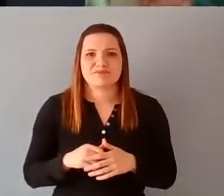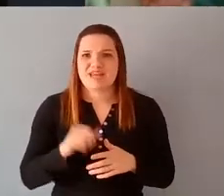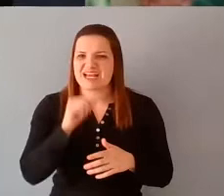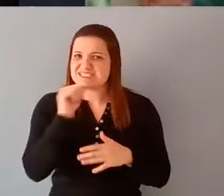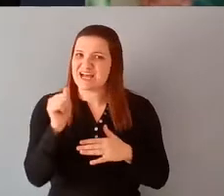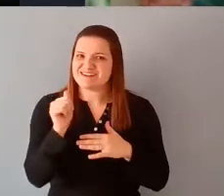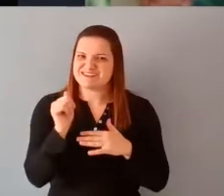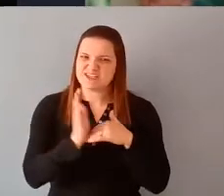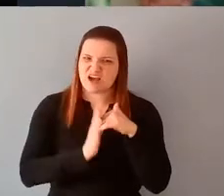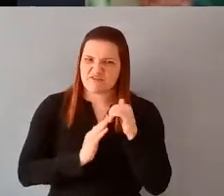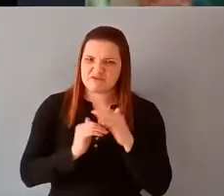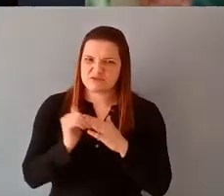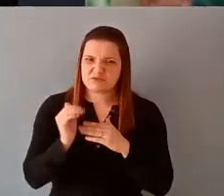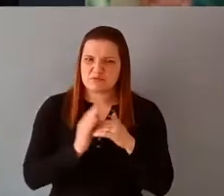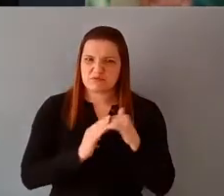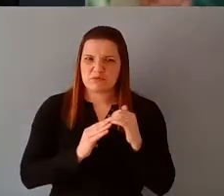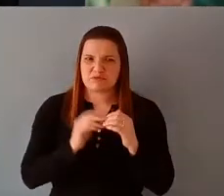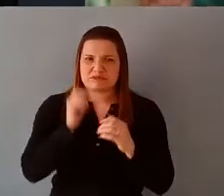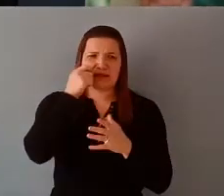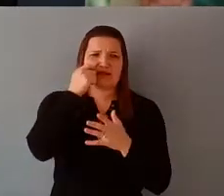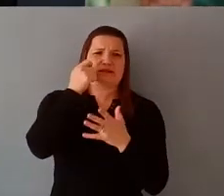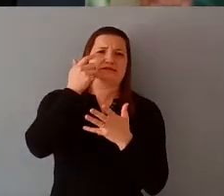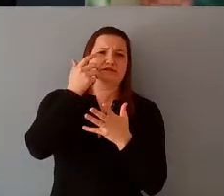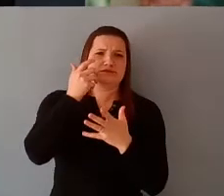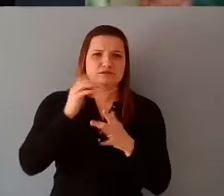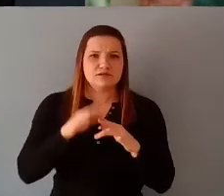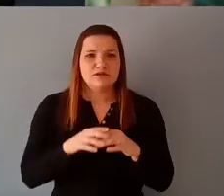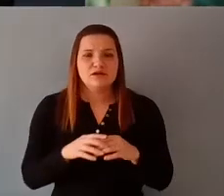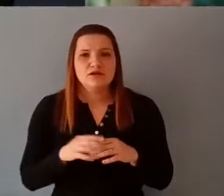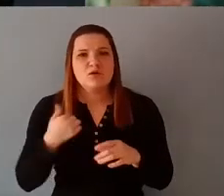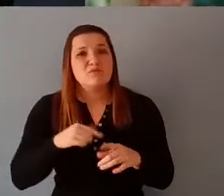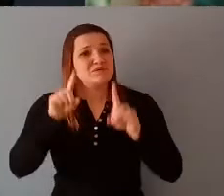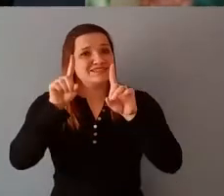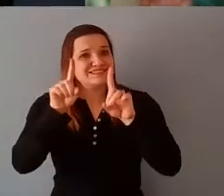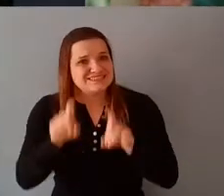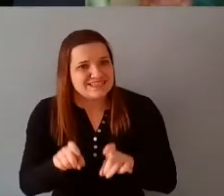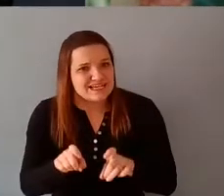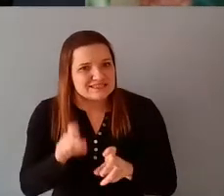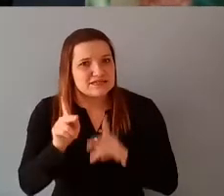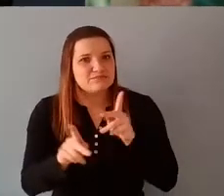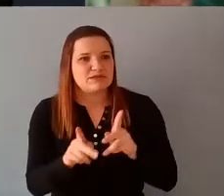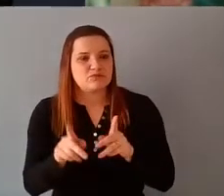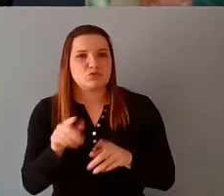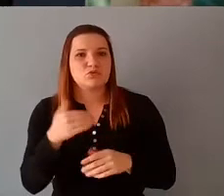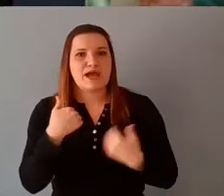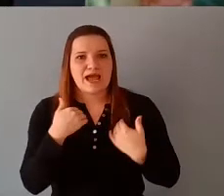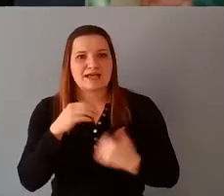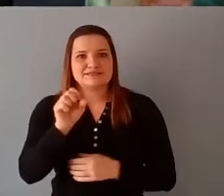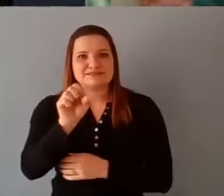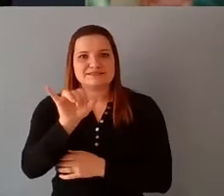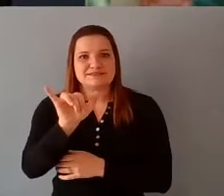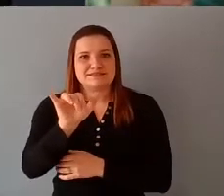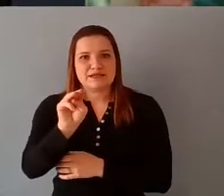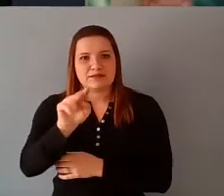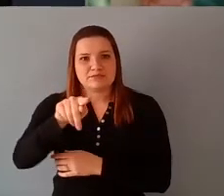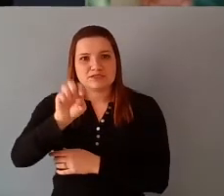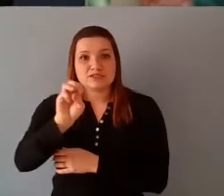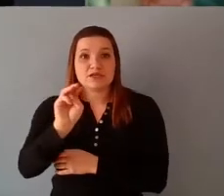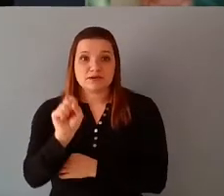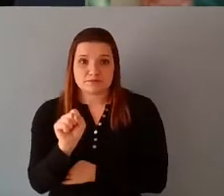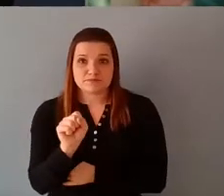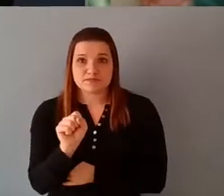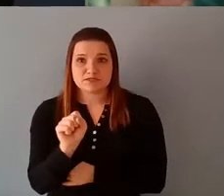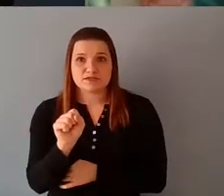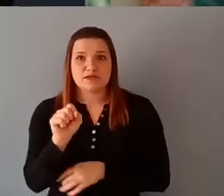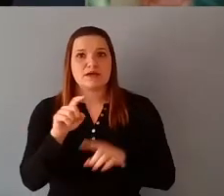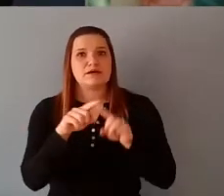comfortable by any means too. So we were only really testing symptomatic patients for those reasons.